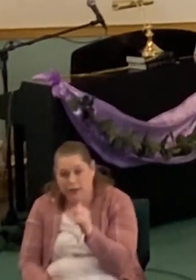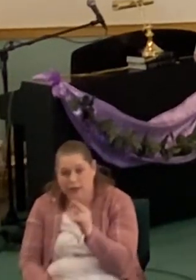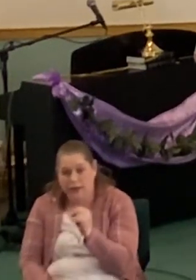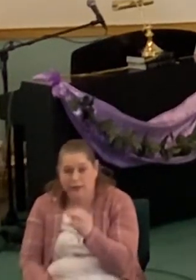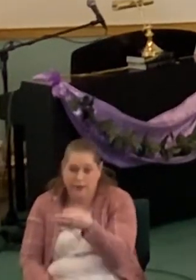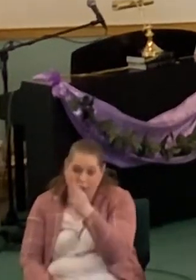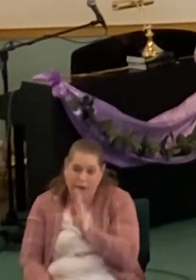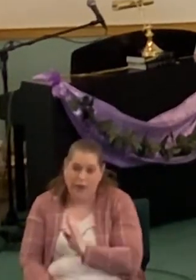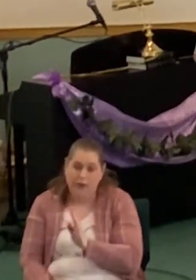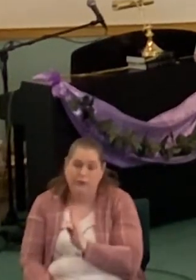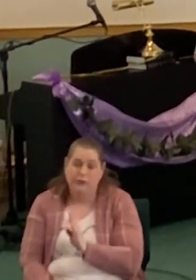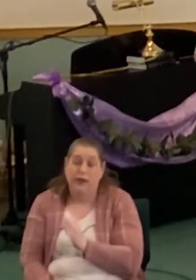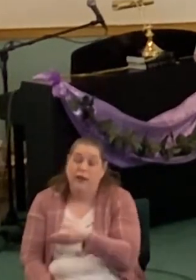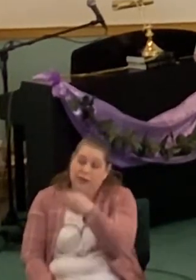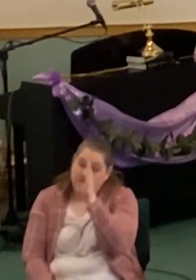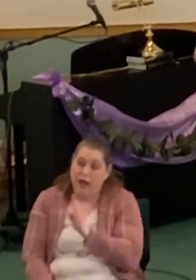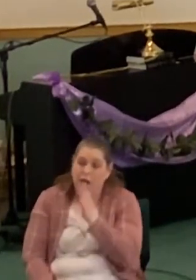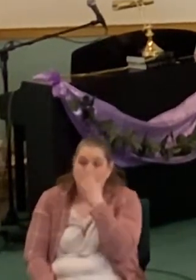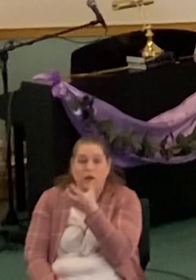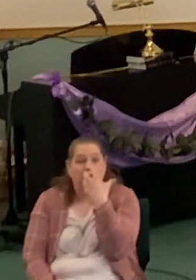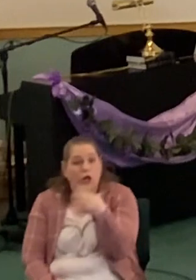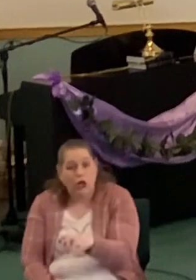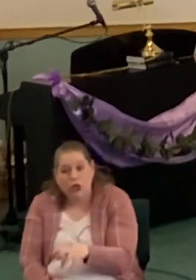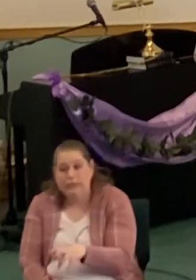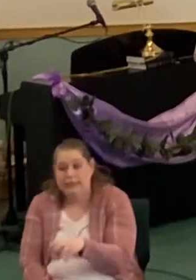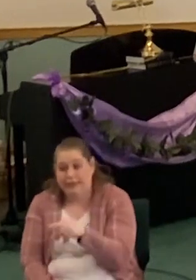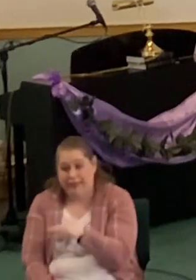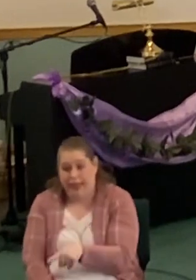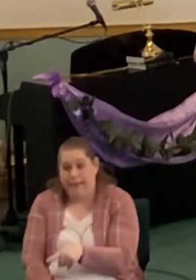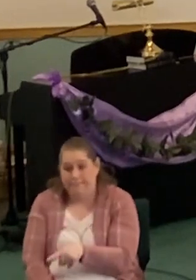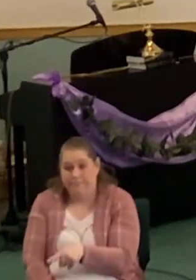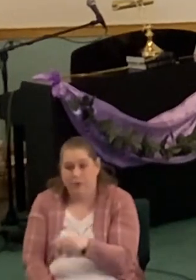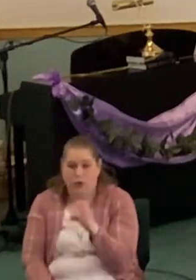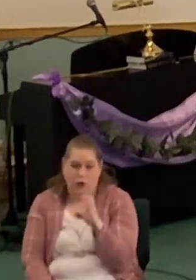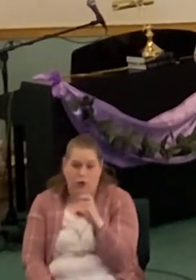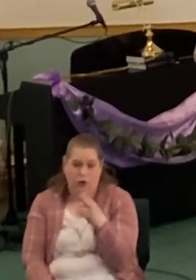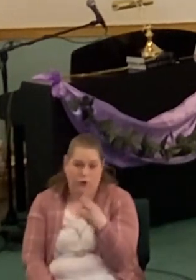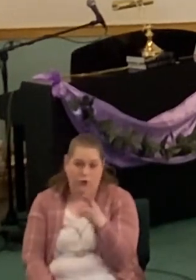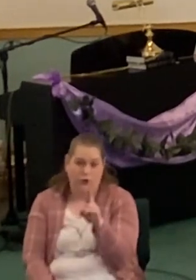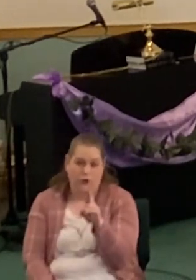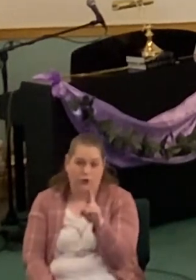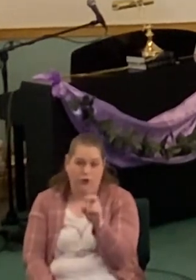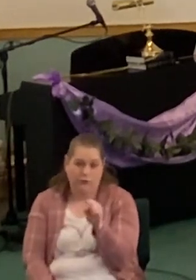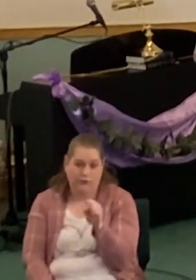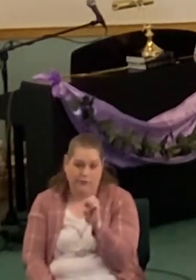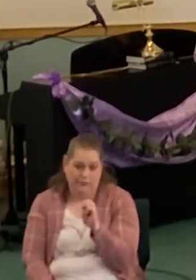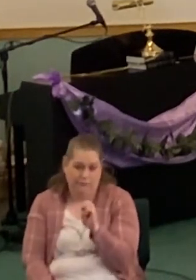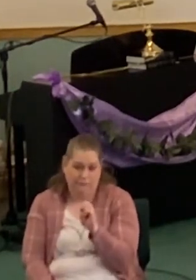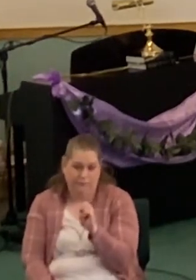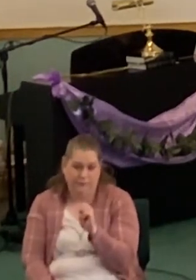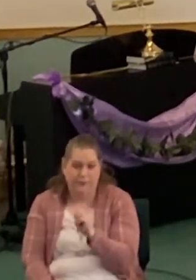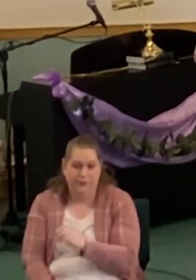then God is going to curse them, and God is going to allow foreign nations to conquer them.